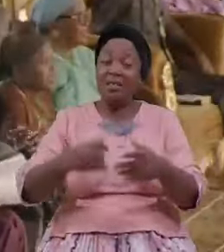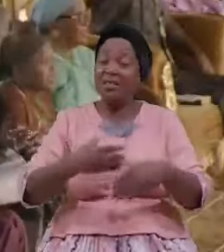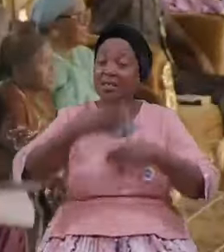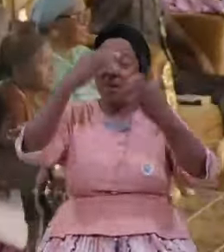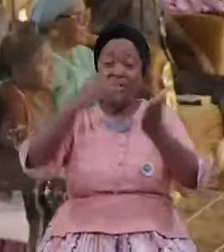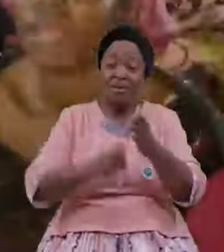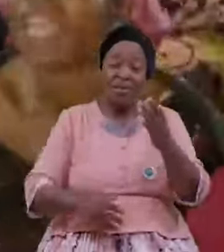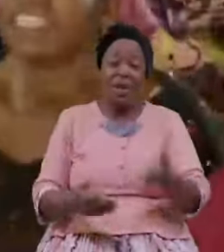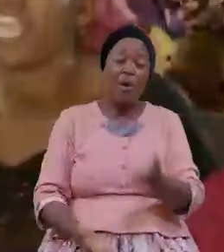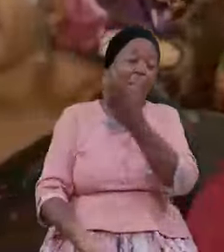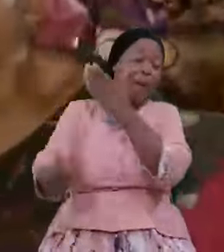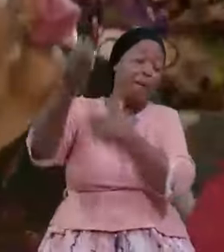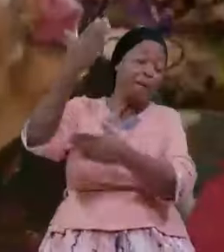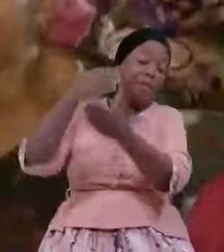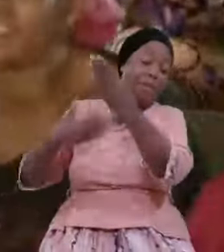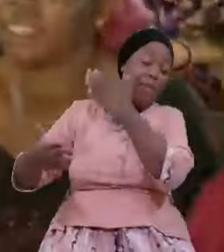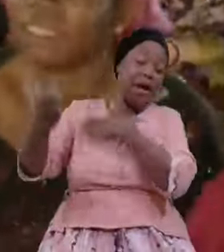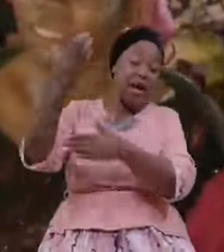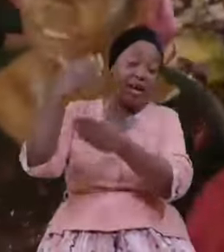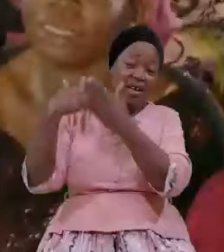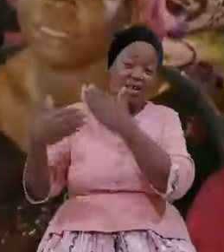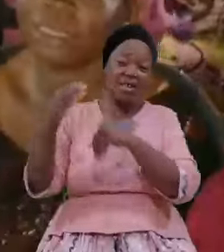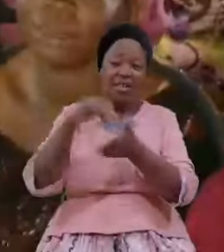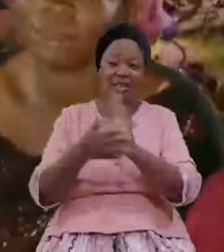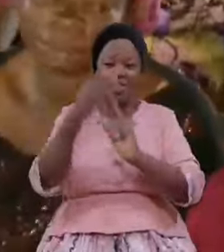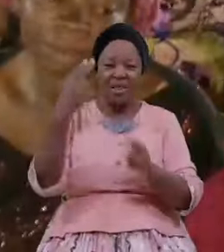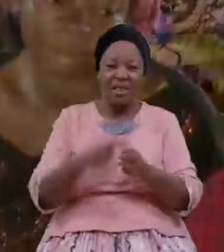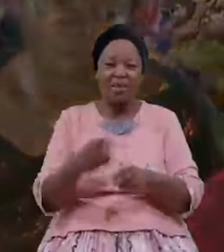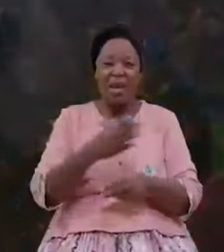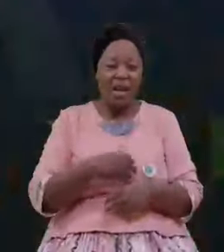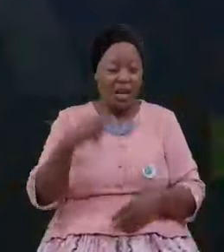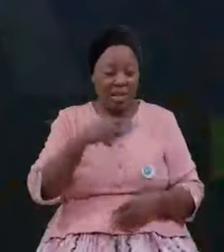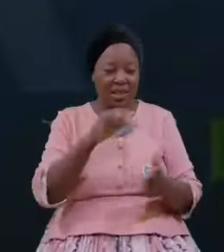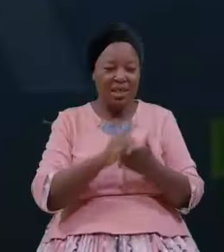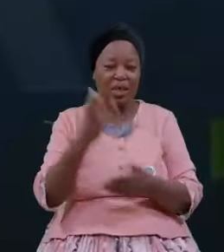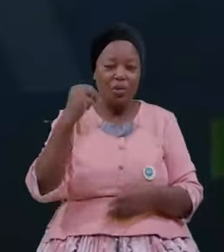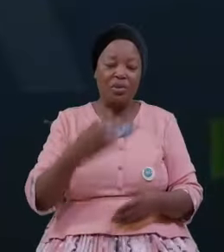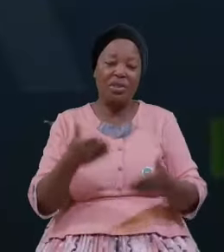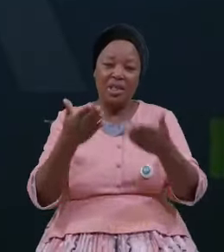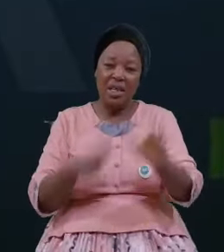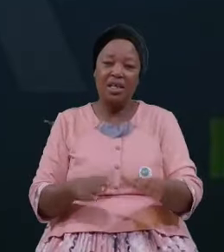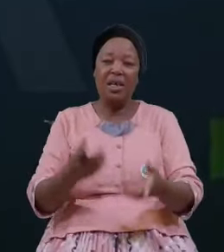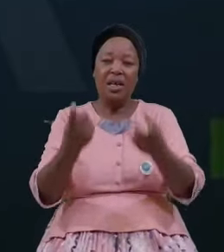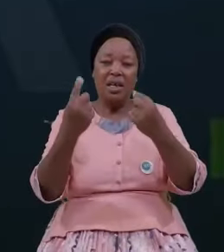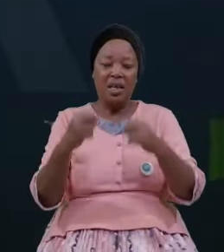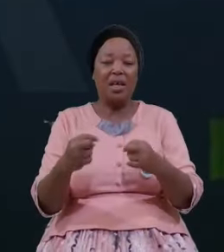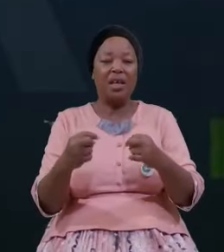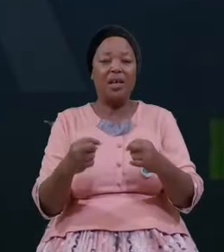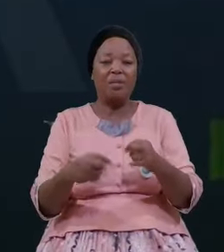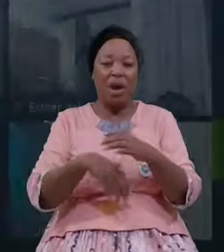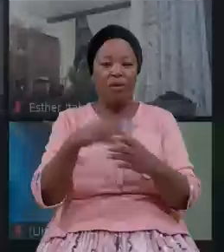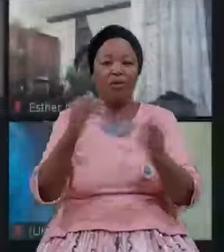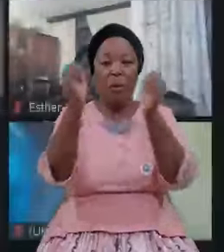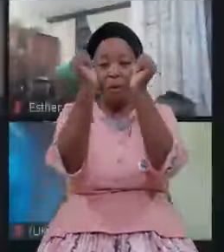Believe it. And he that was dead came forth, bound hand and